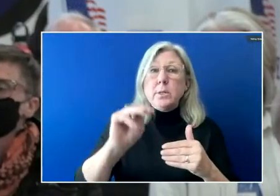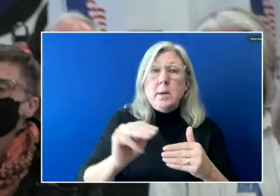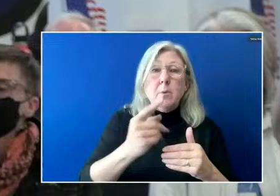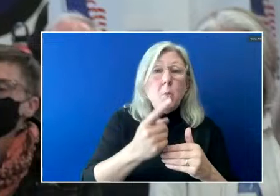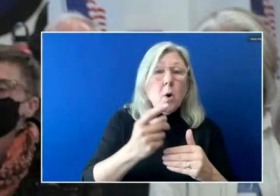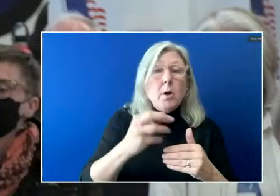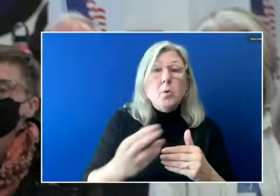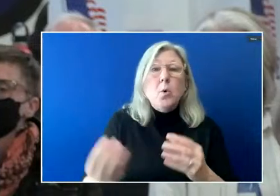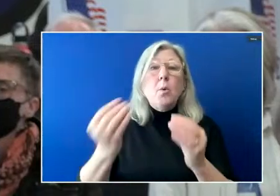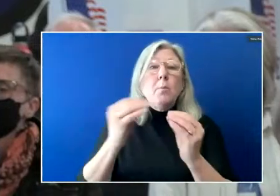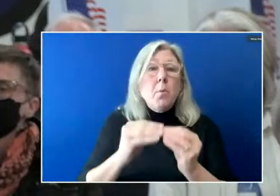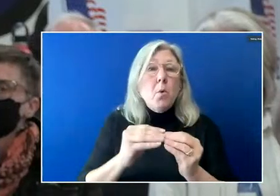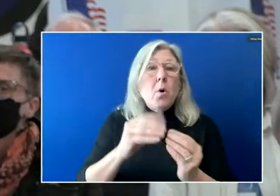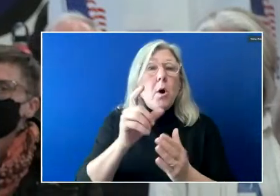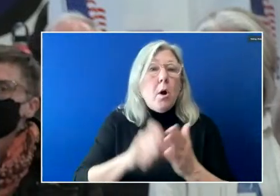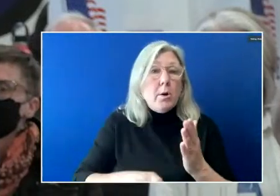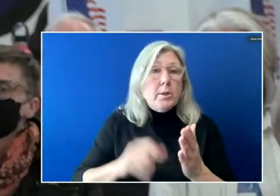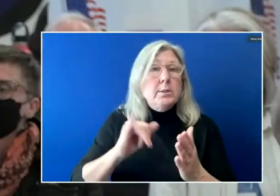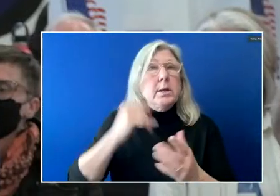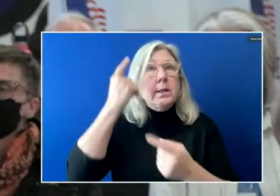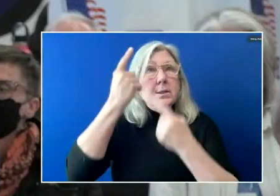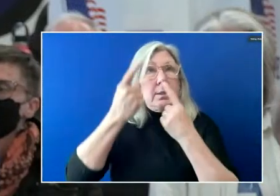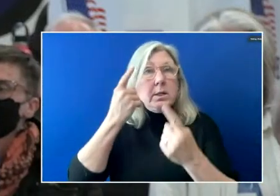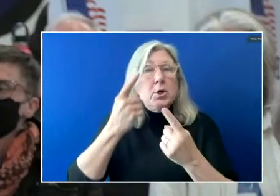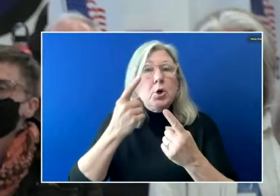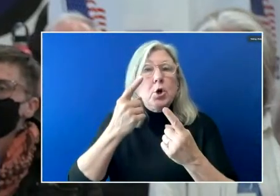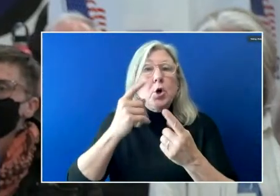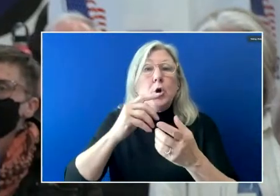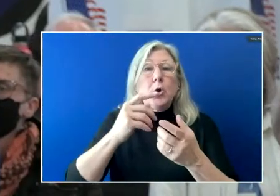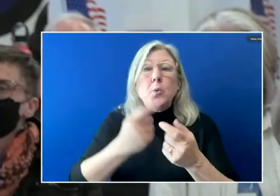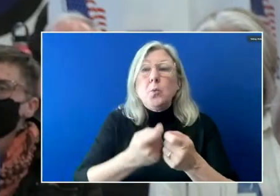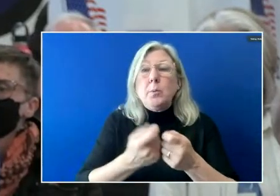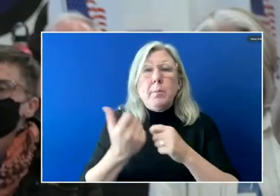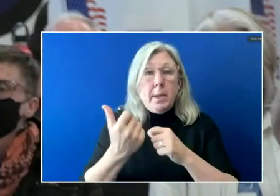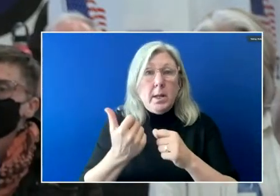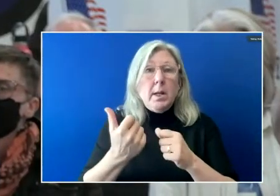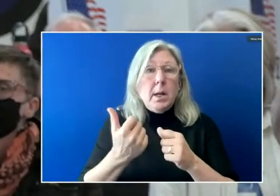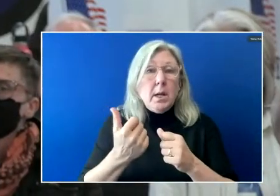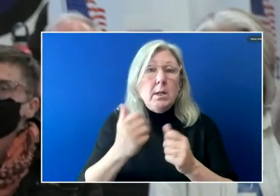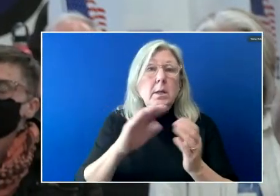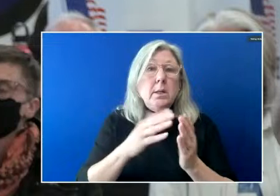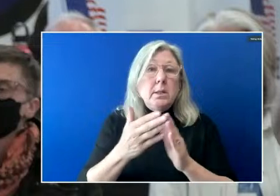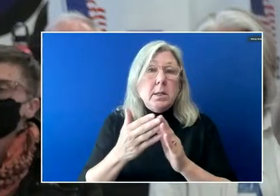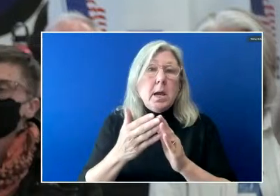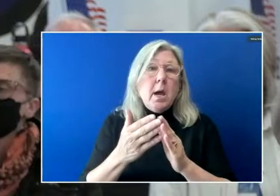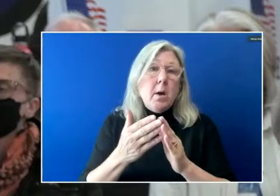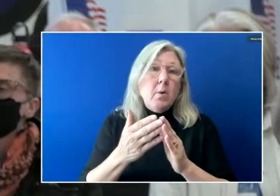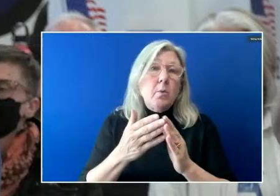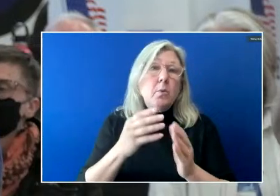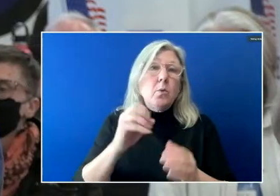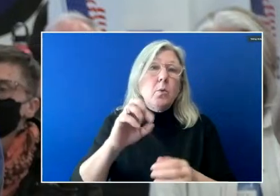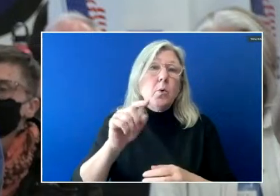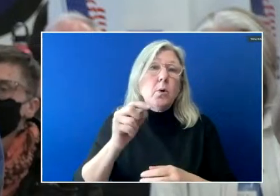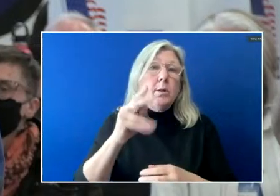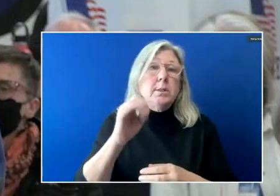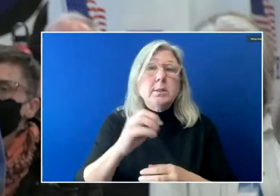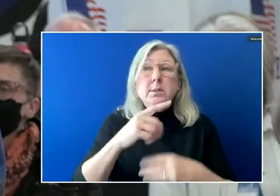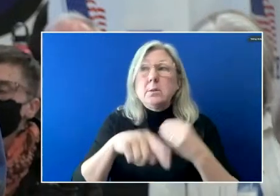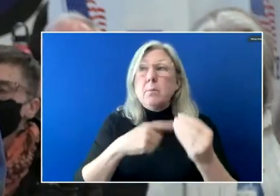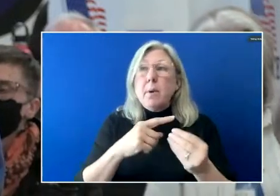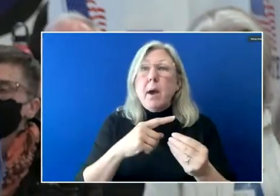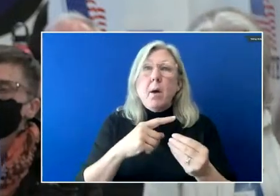repealing such Town ordinances as those pertaining to alcoholic beverages or personal property